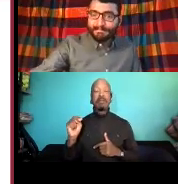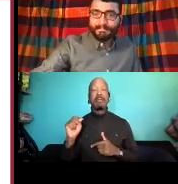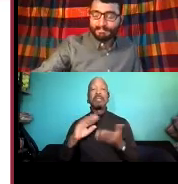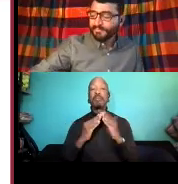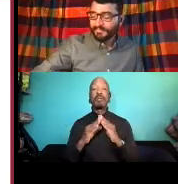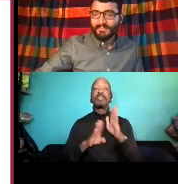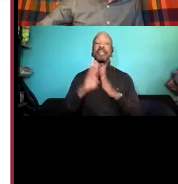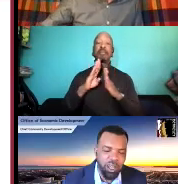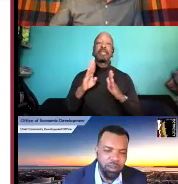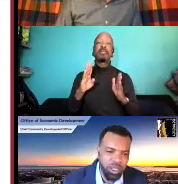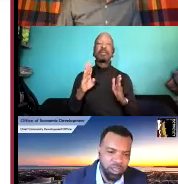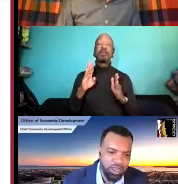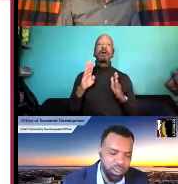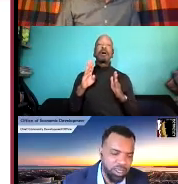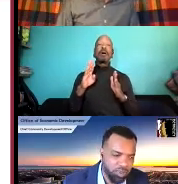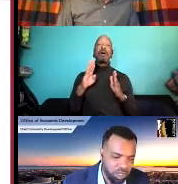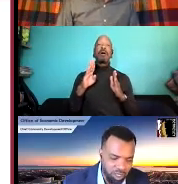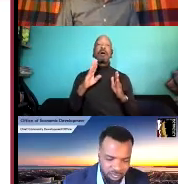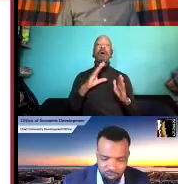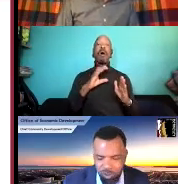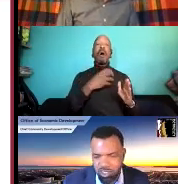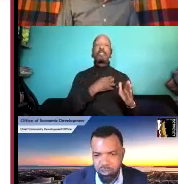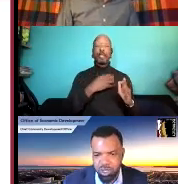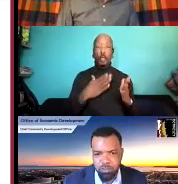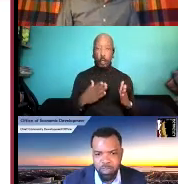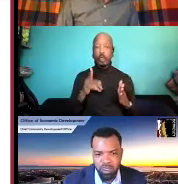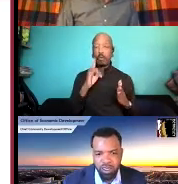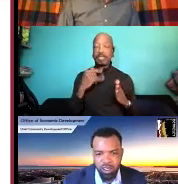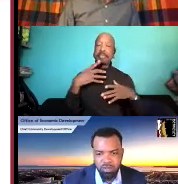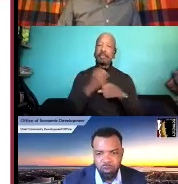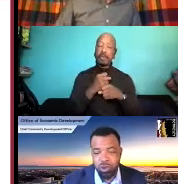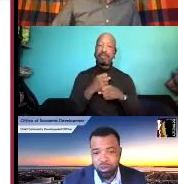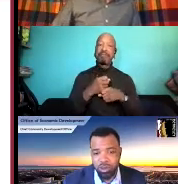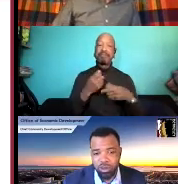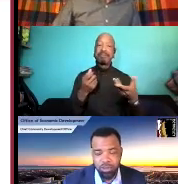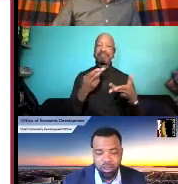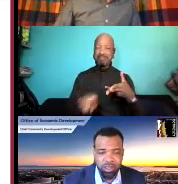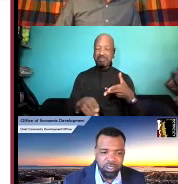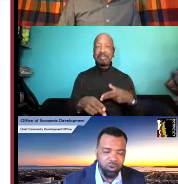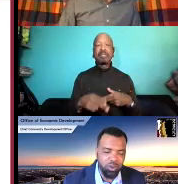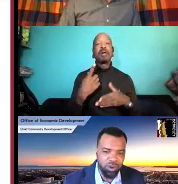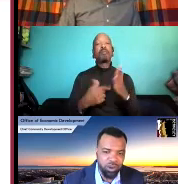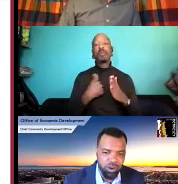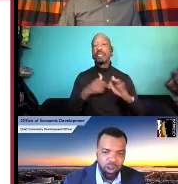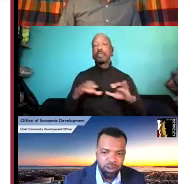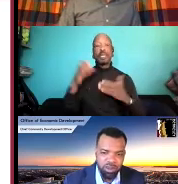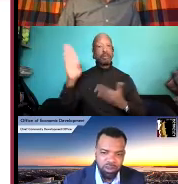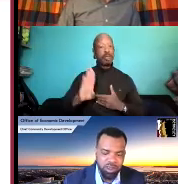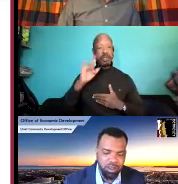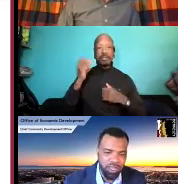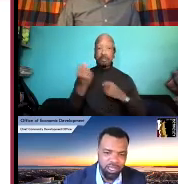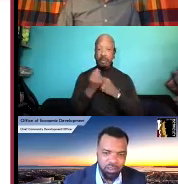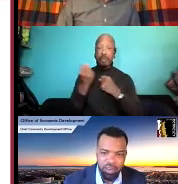Berkeley, Office of Economic Development, and just want to give a brief summary of what we're doing in Berkeley to support worker-owned